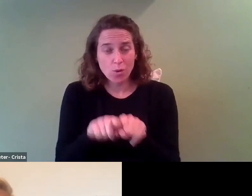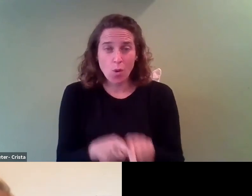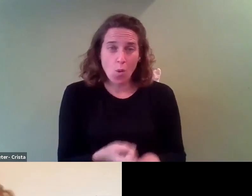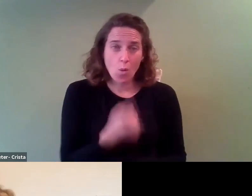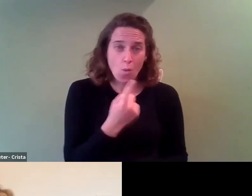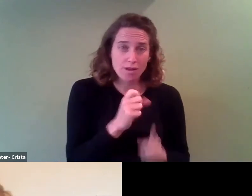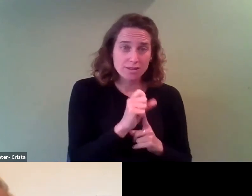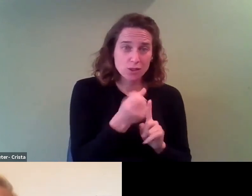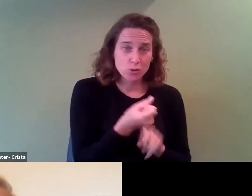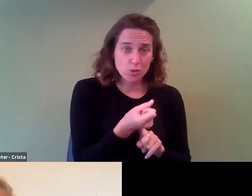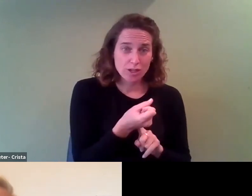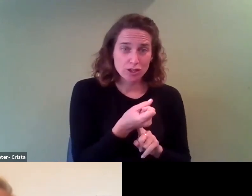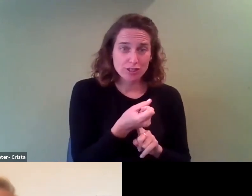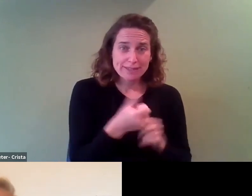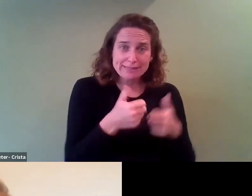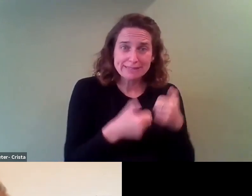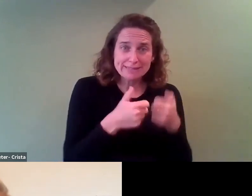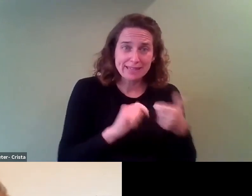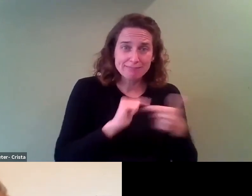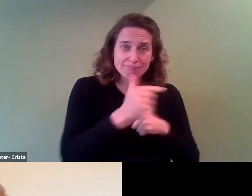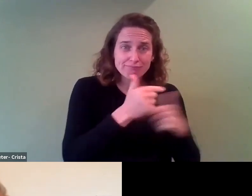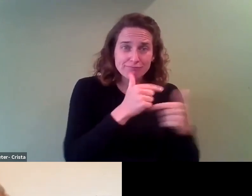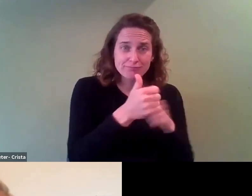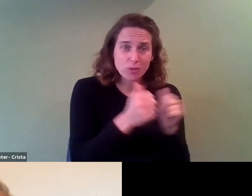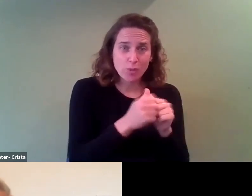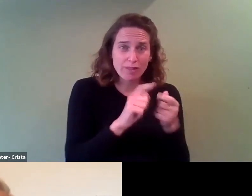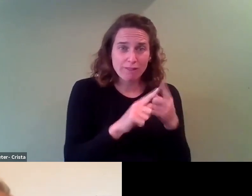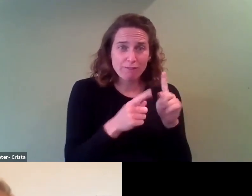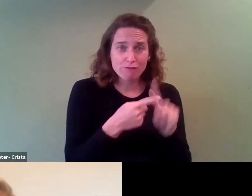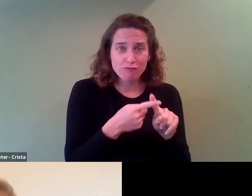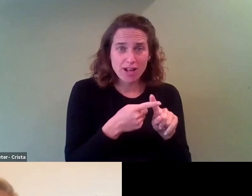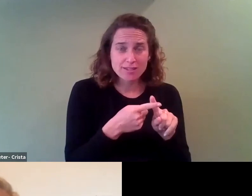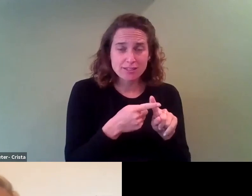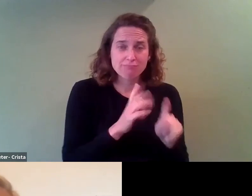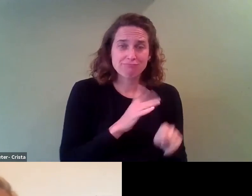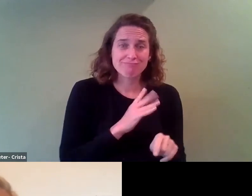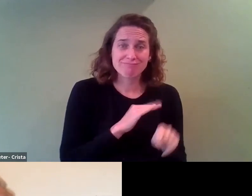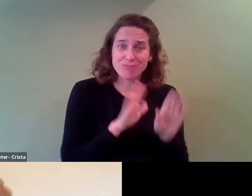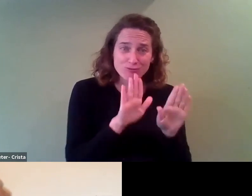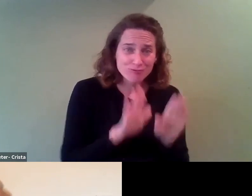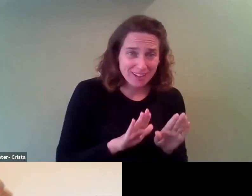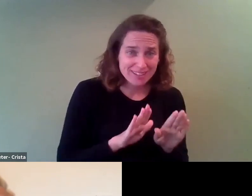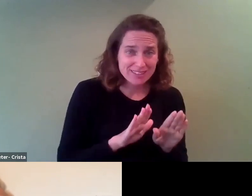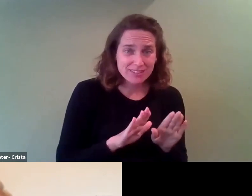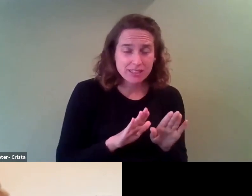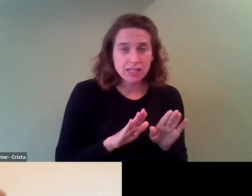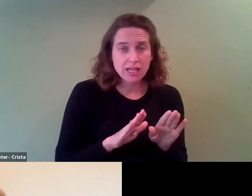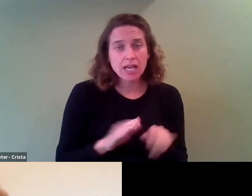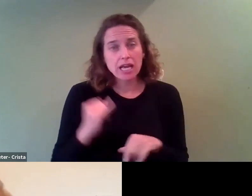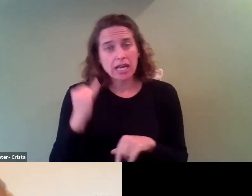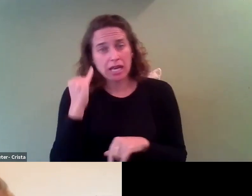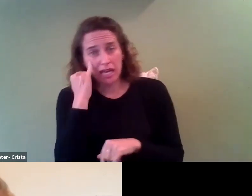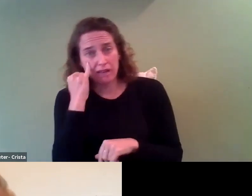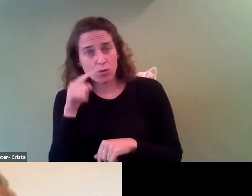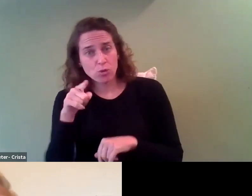context, texting with your friends when you can't be with them in person is fine, unless you're at the